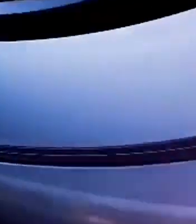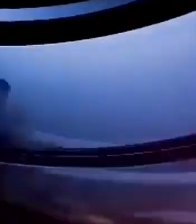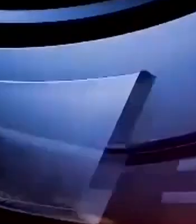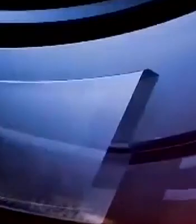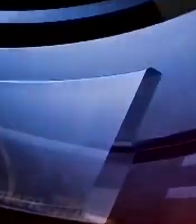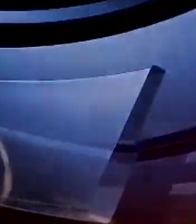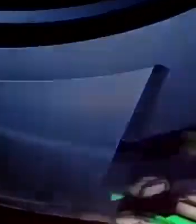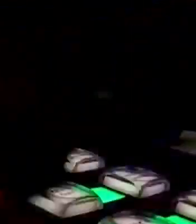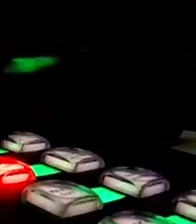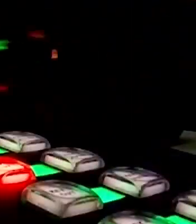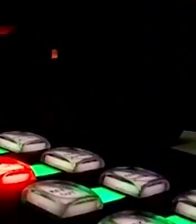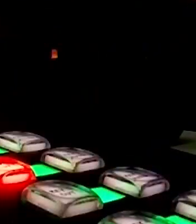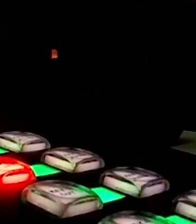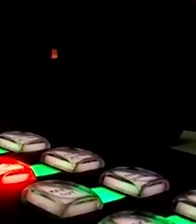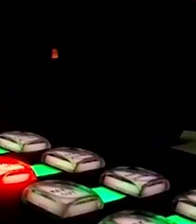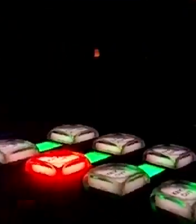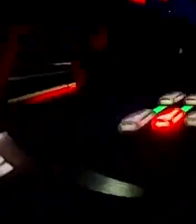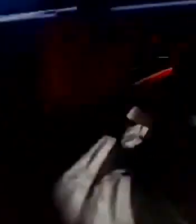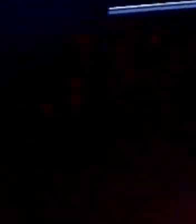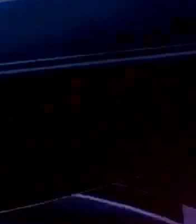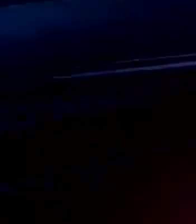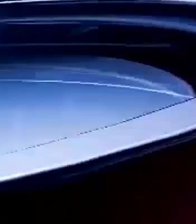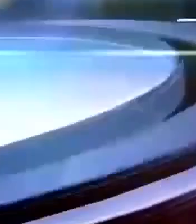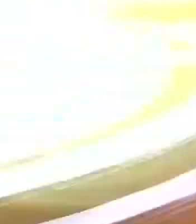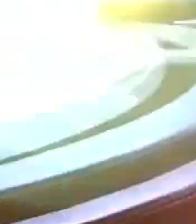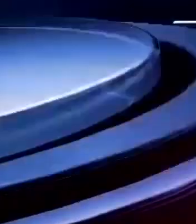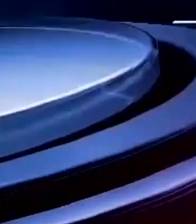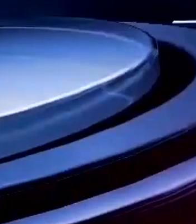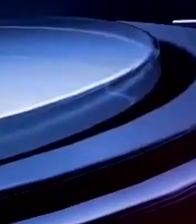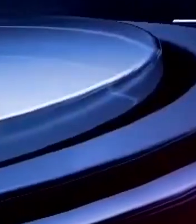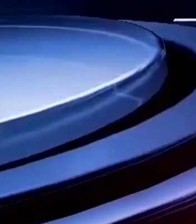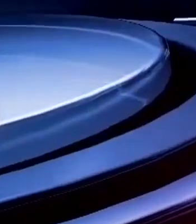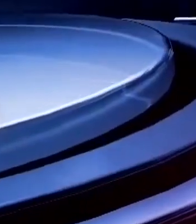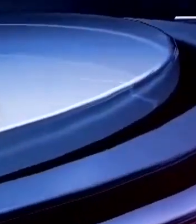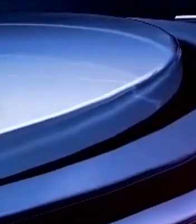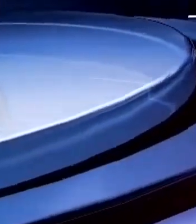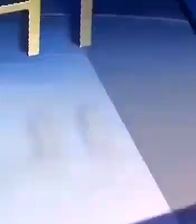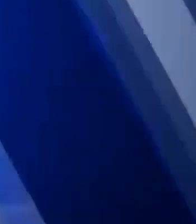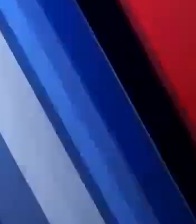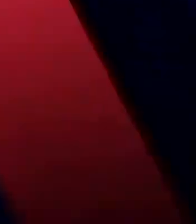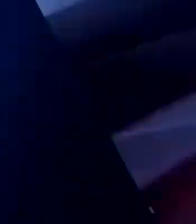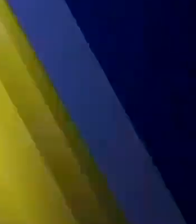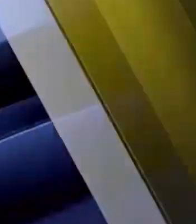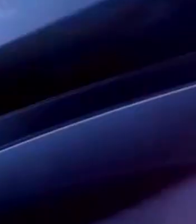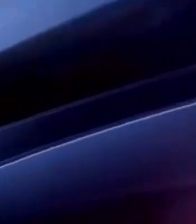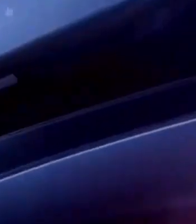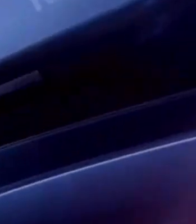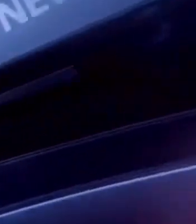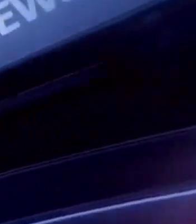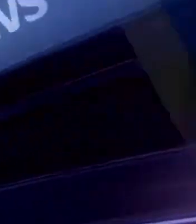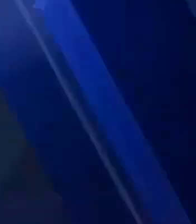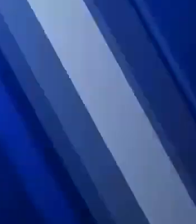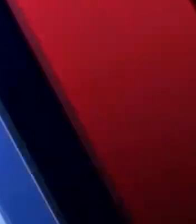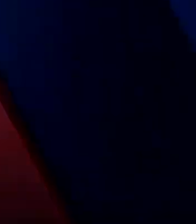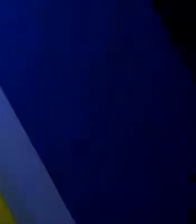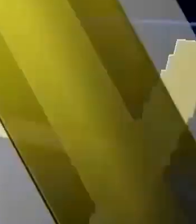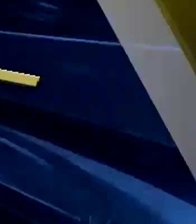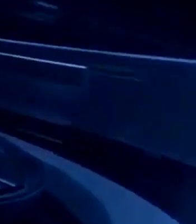Broadcasting from our studios in the Pine St. Michael, this is CBC Newsnight, starting now.